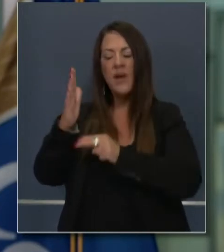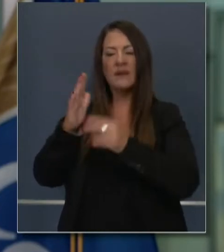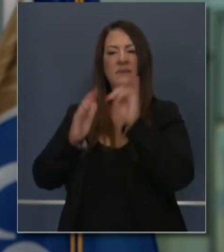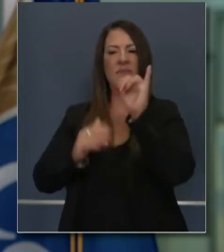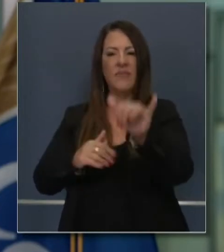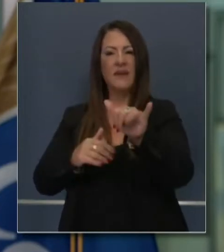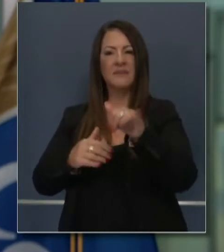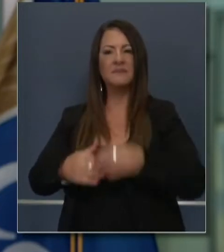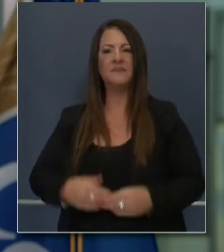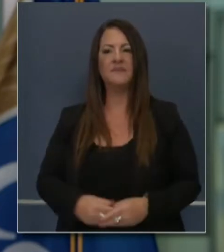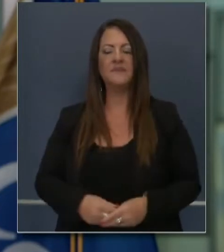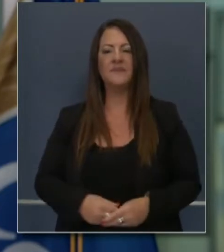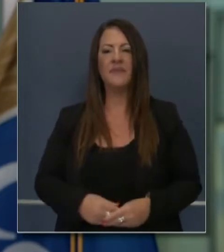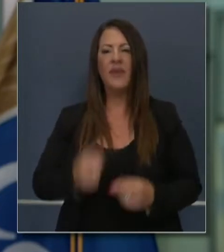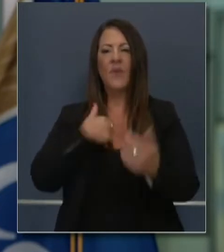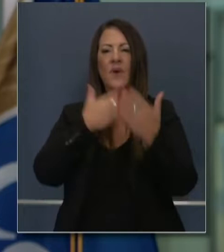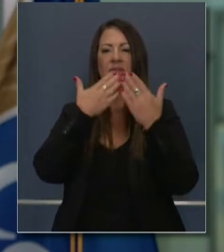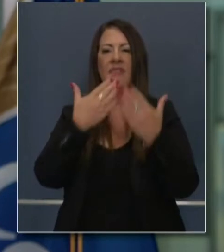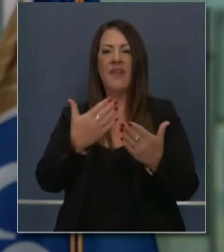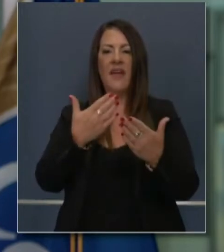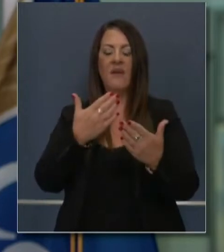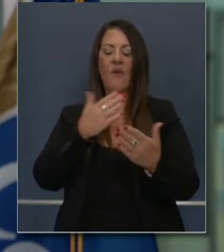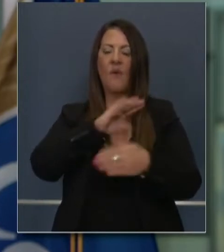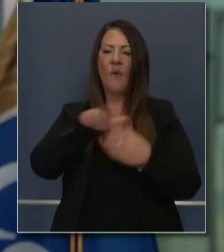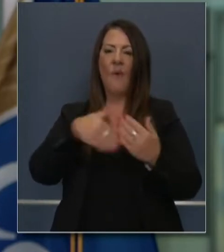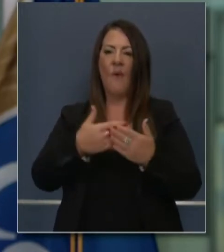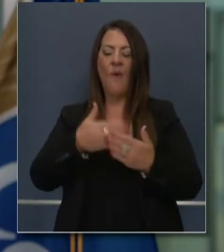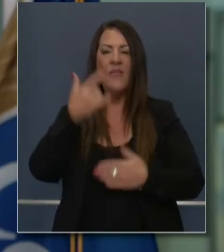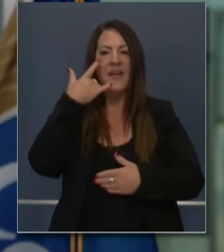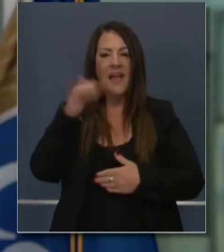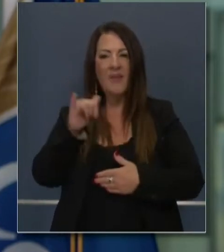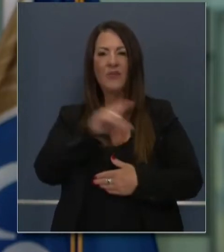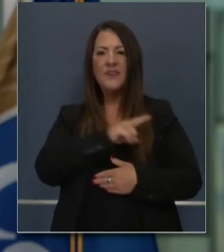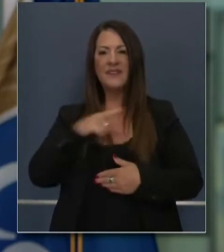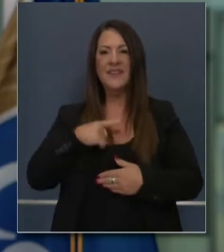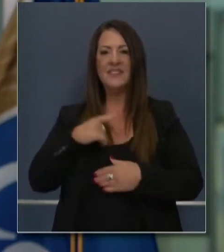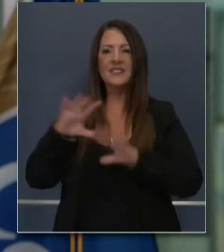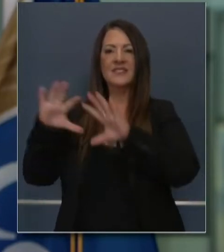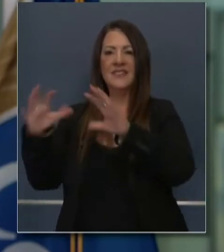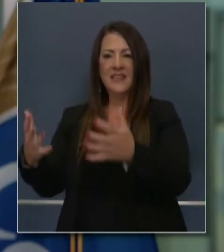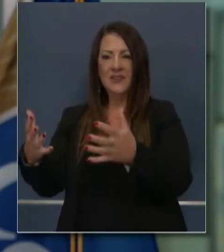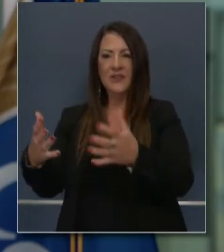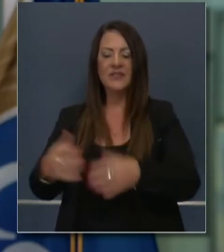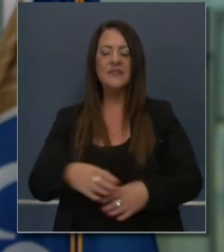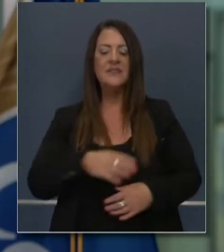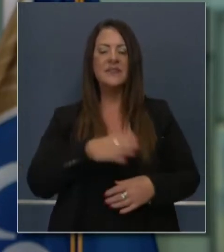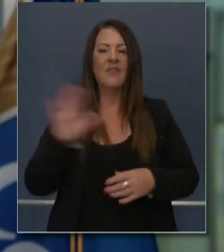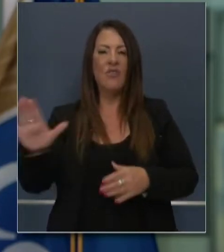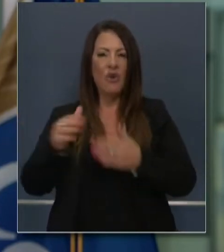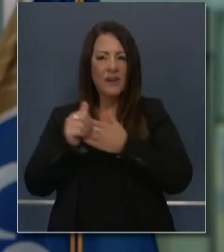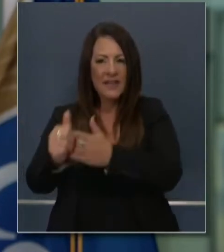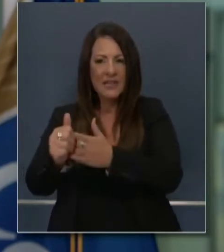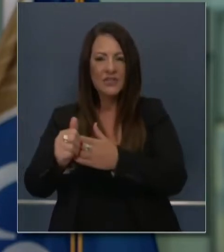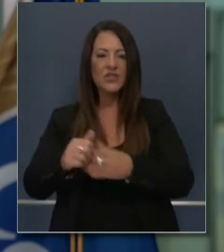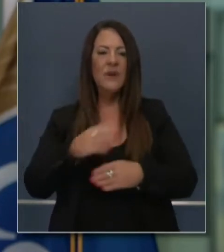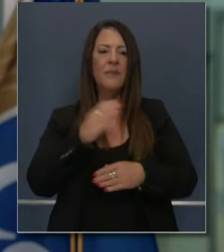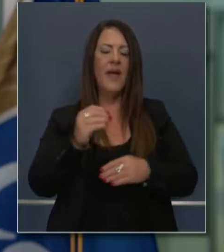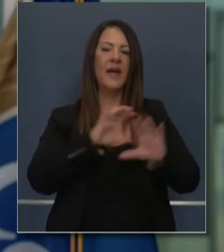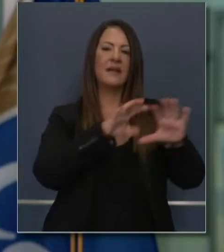to thank all of the good work that was done by the California legislature and legislative leadership, a lot of key